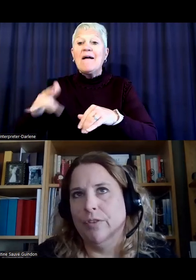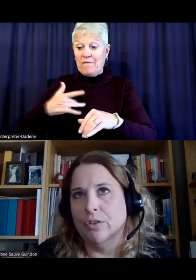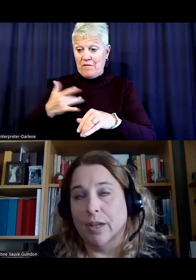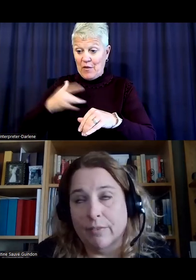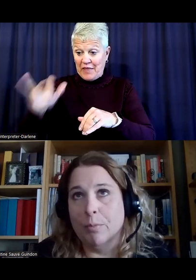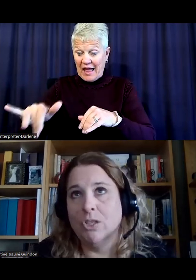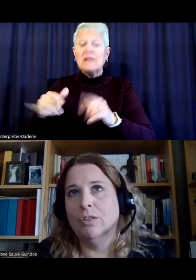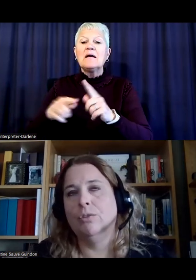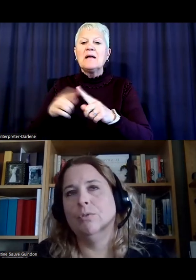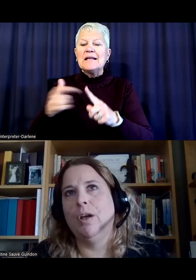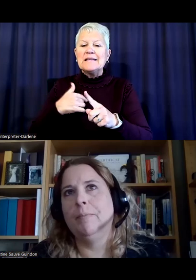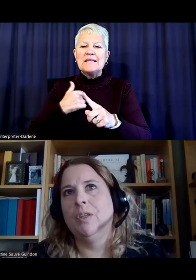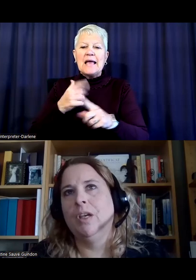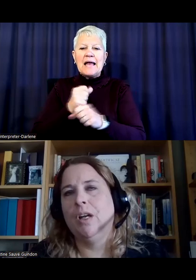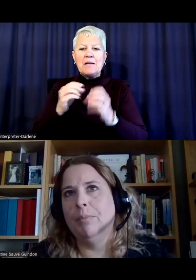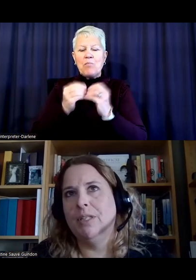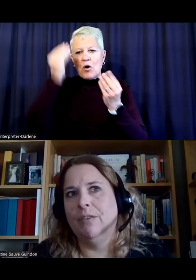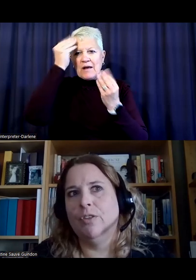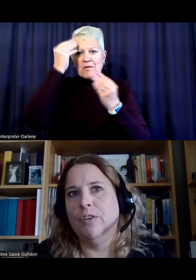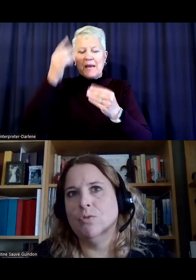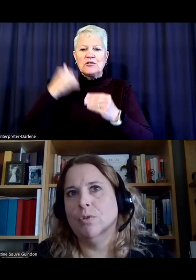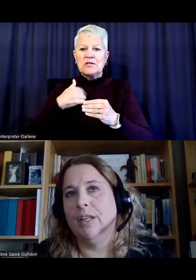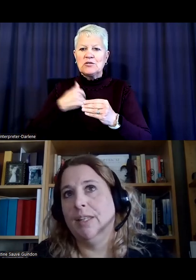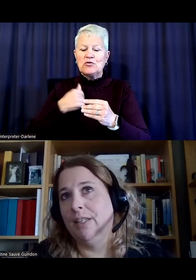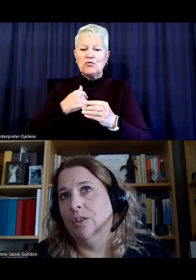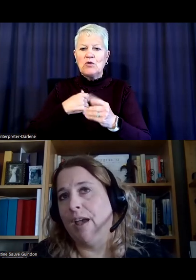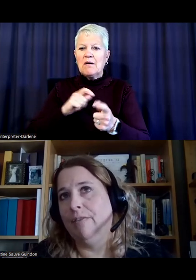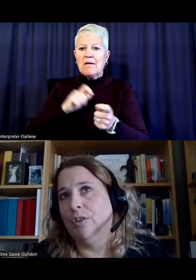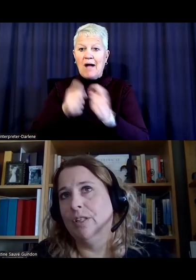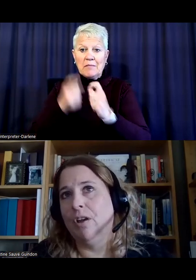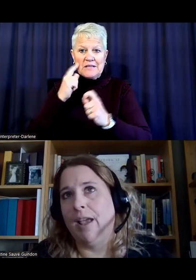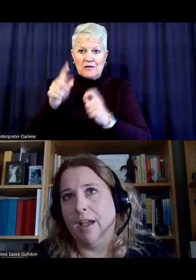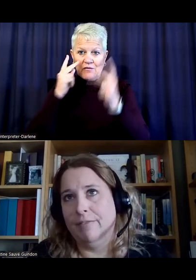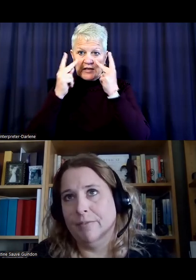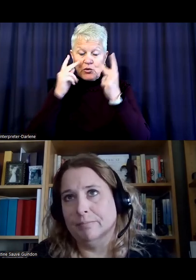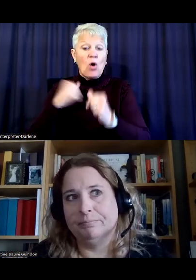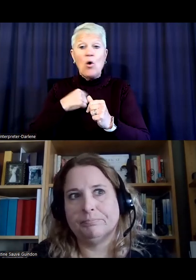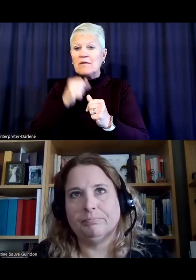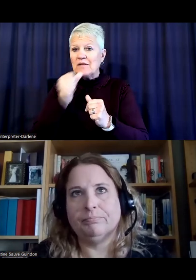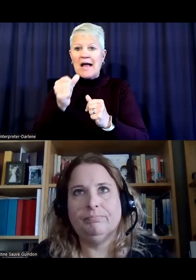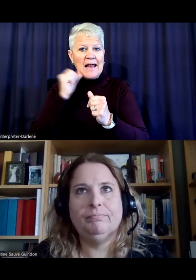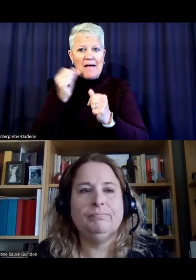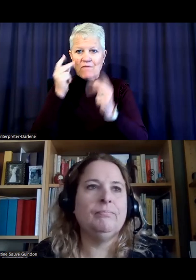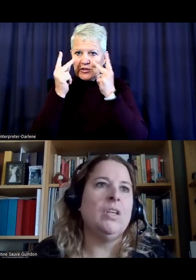more information to compensate for the visual that he did have or did not have.